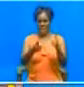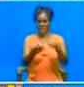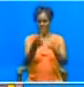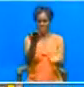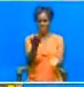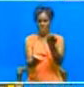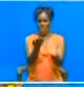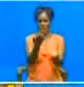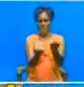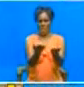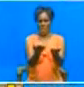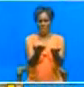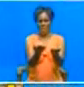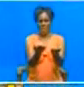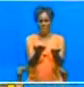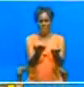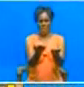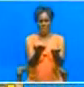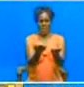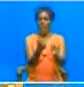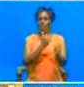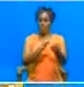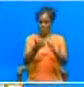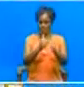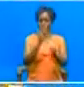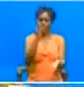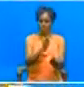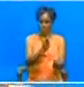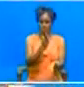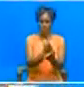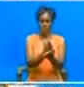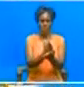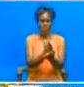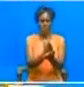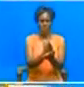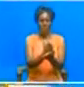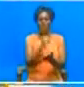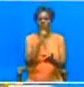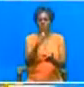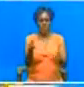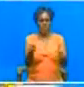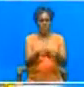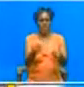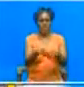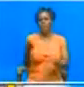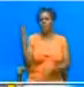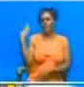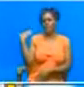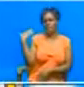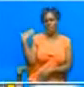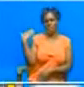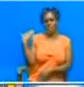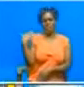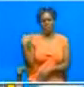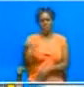shape at this moment. The race was a bit competitive, not the last, not like the ones that you are used to.